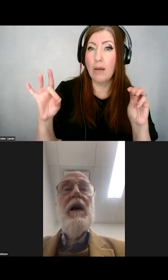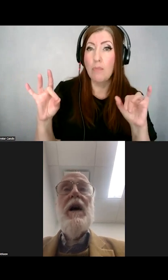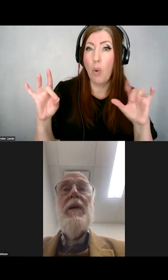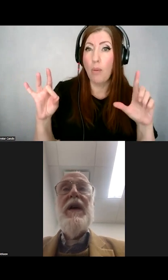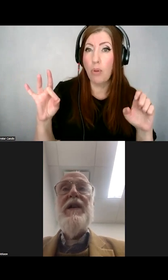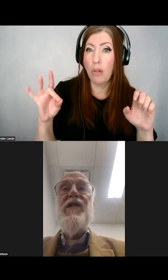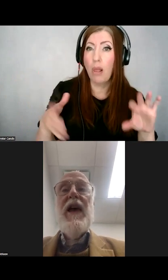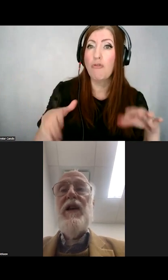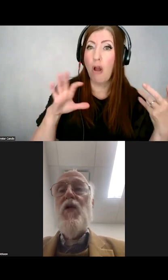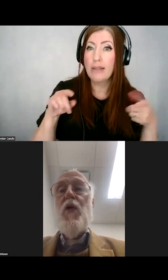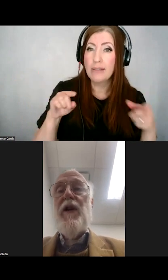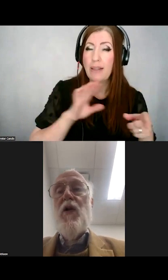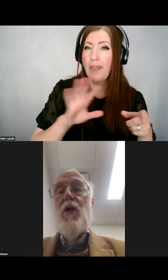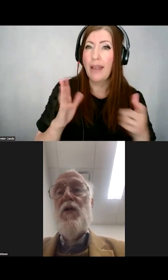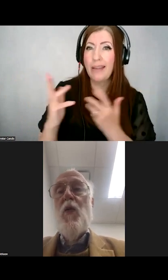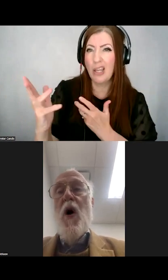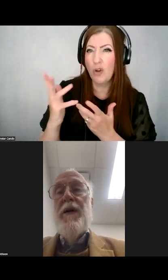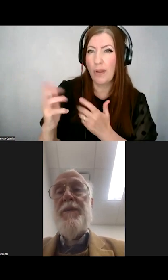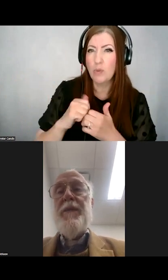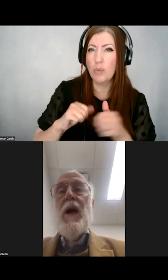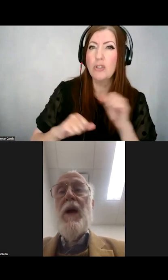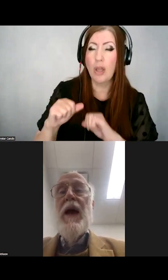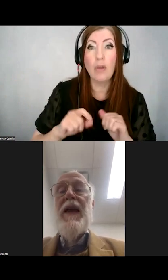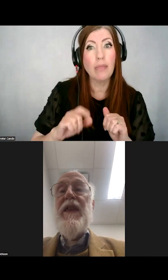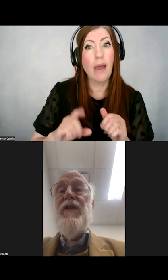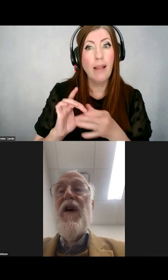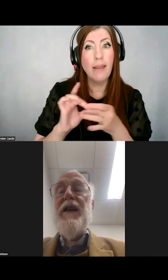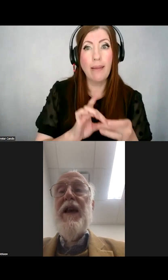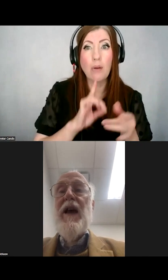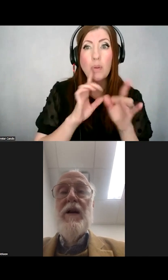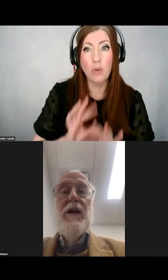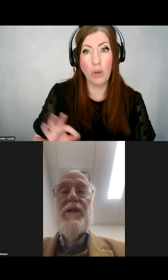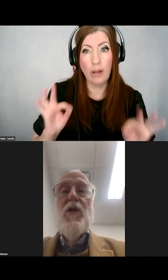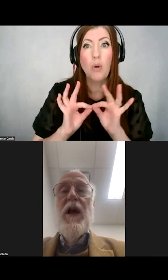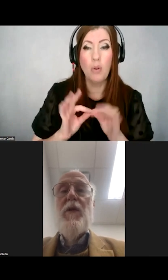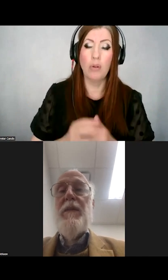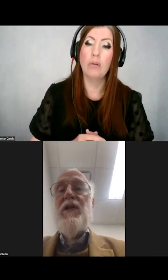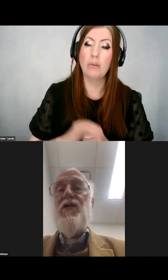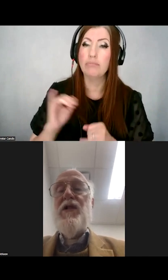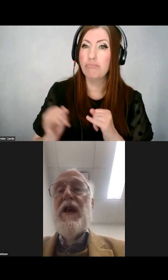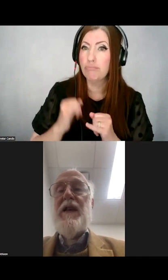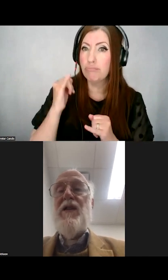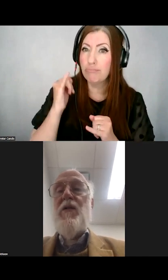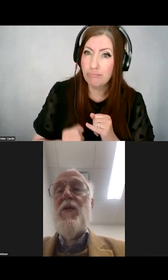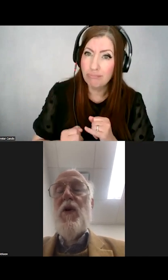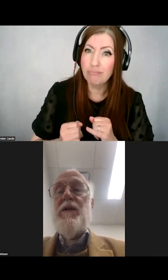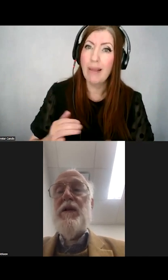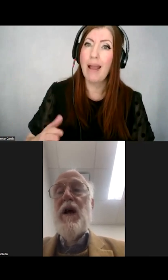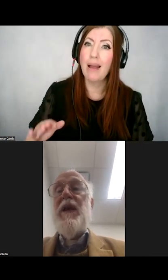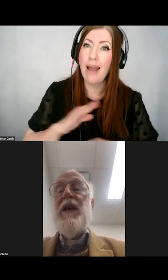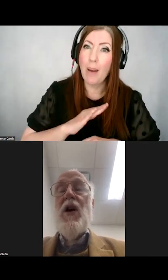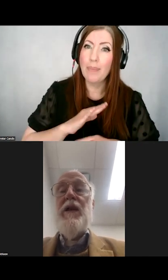link is a critical one. And then finally, I'm so glad we mentioned that